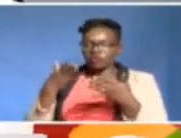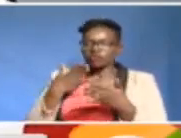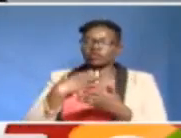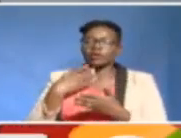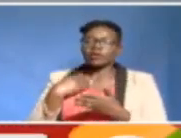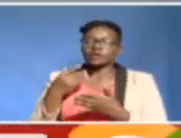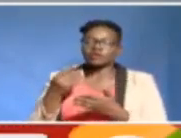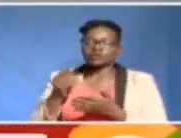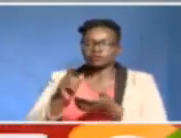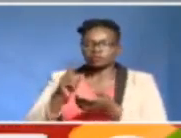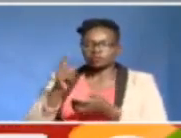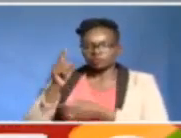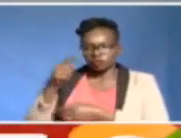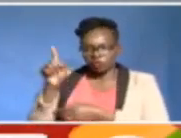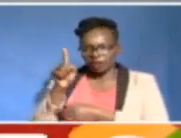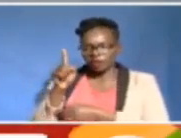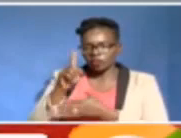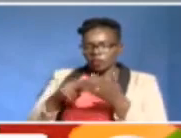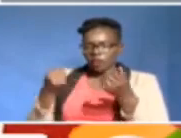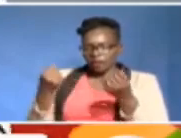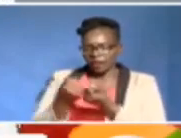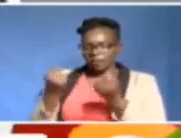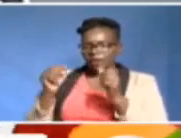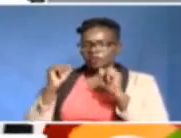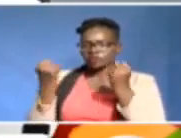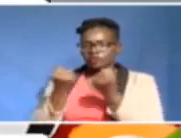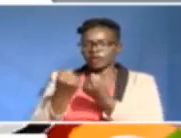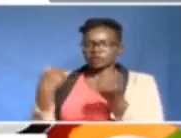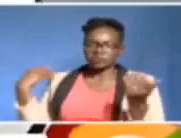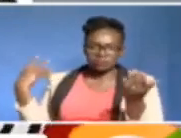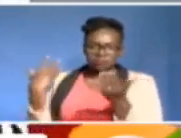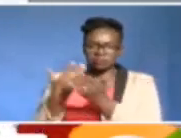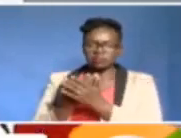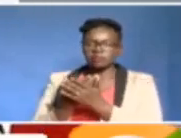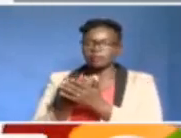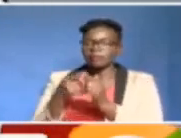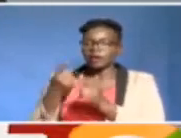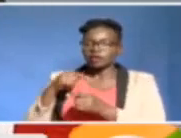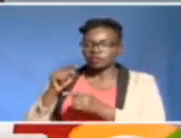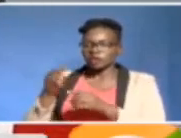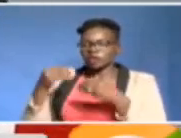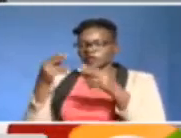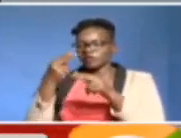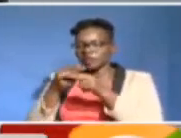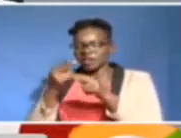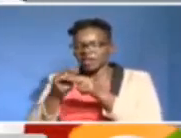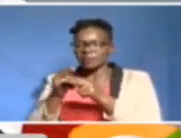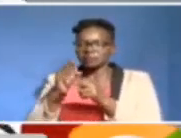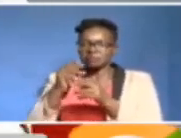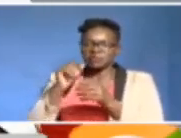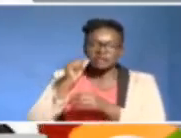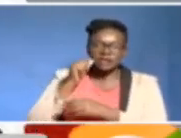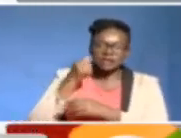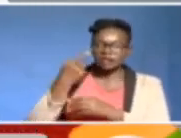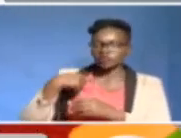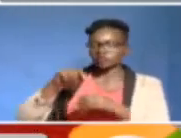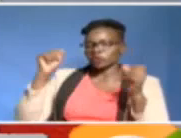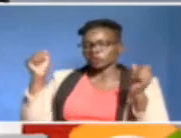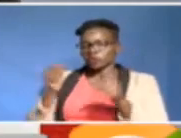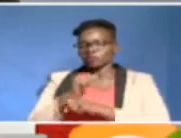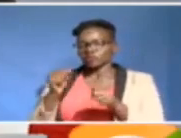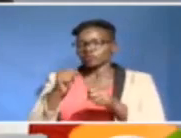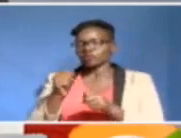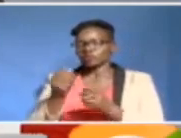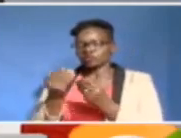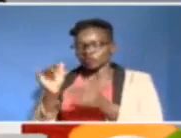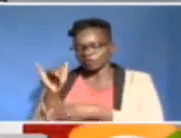is happening within our society, and it has happened over the years, but because we are giving it all manner of good names, we are not going to be able to deal